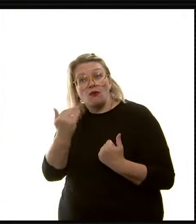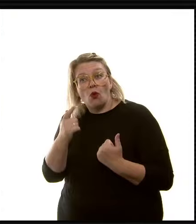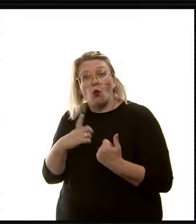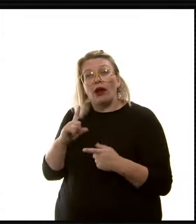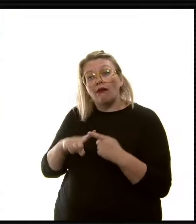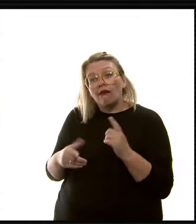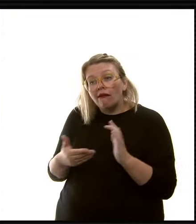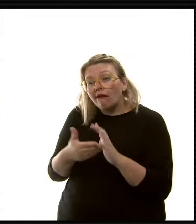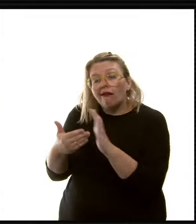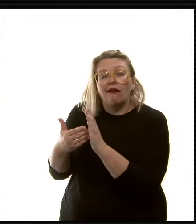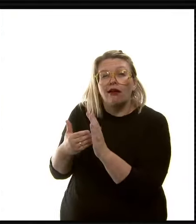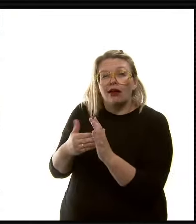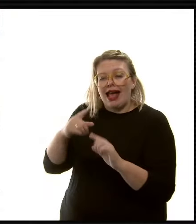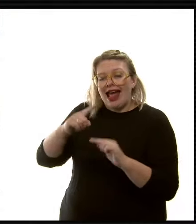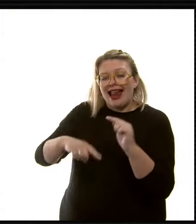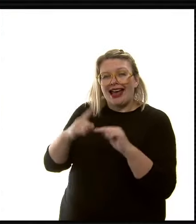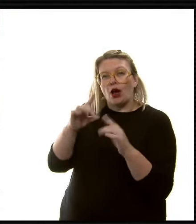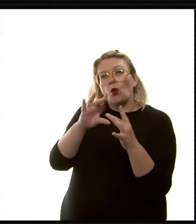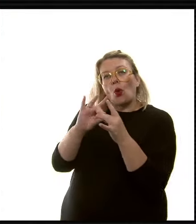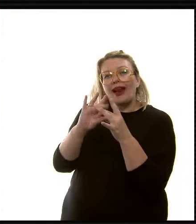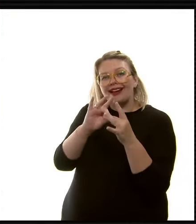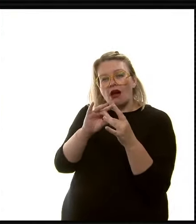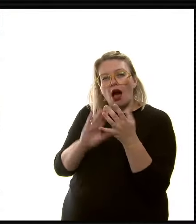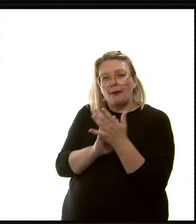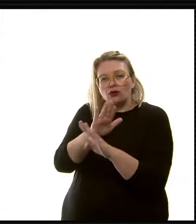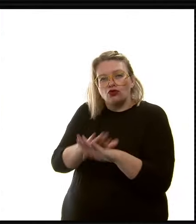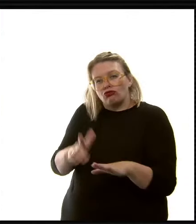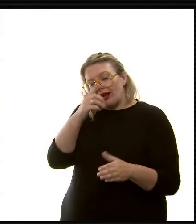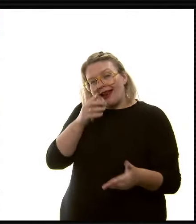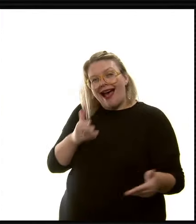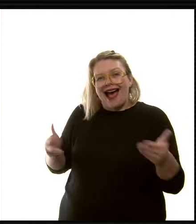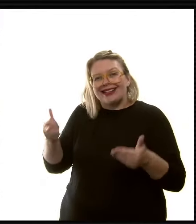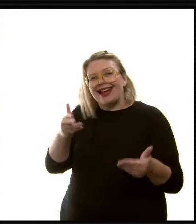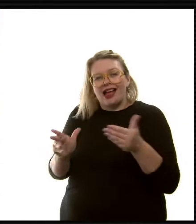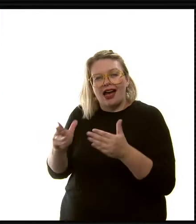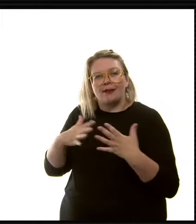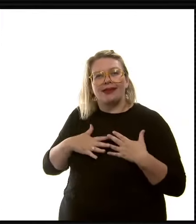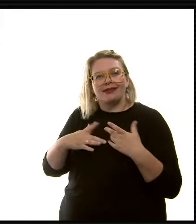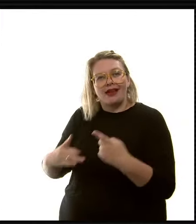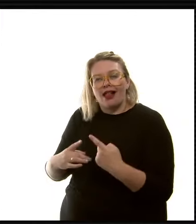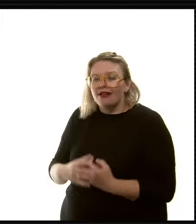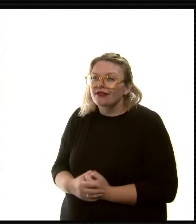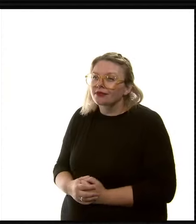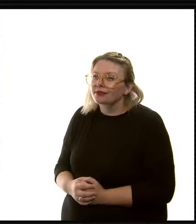Lego connectors so kids can add whatever accessories they might want. And then we